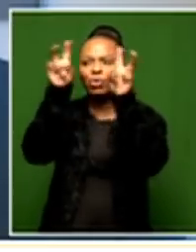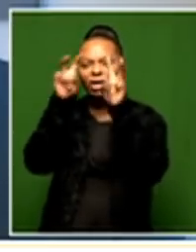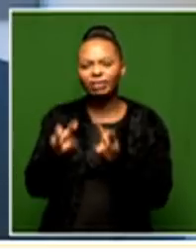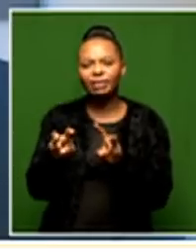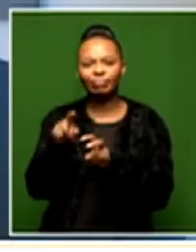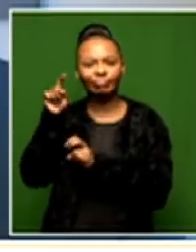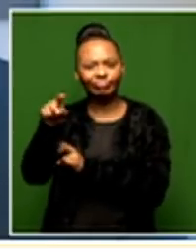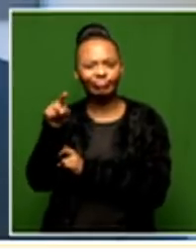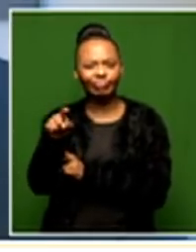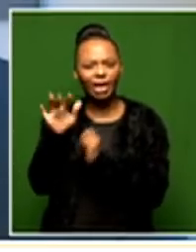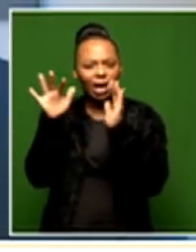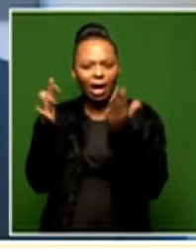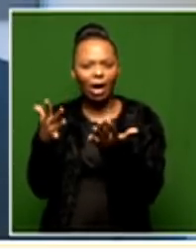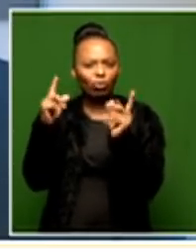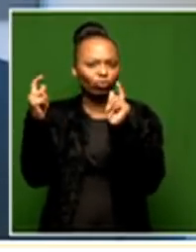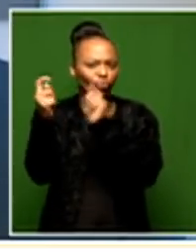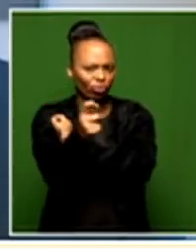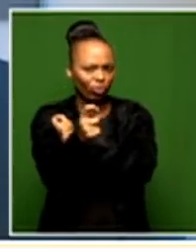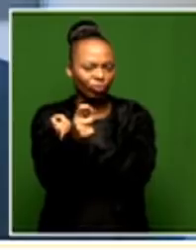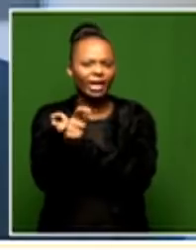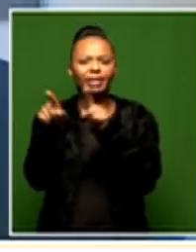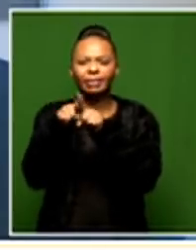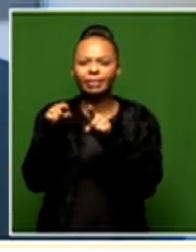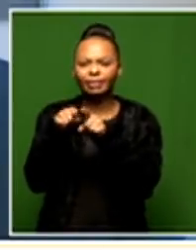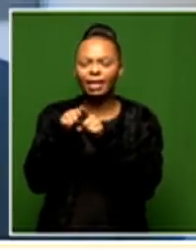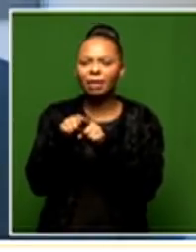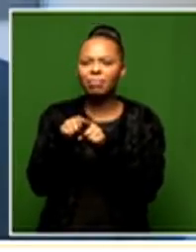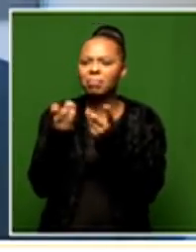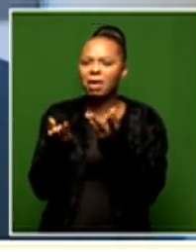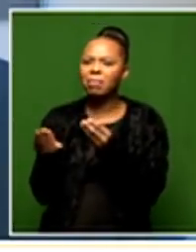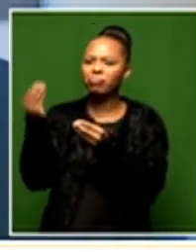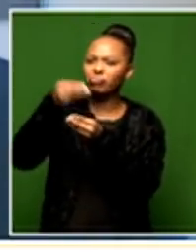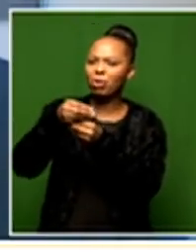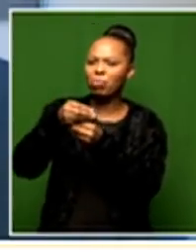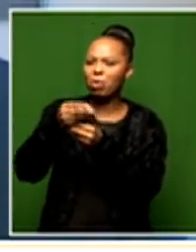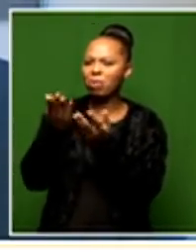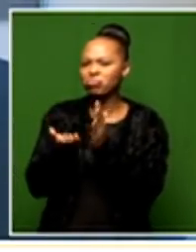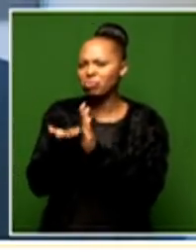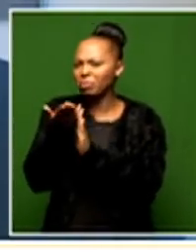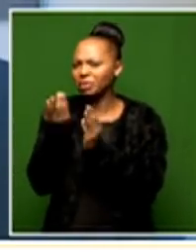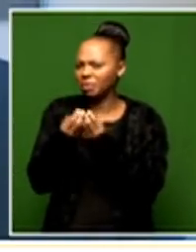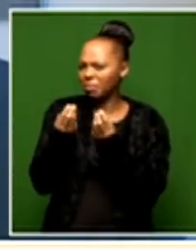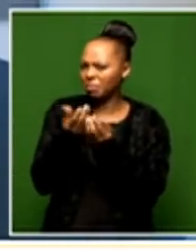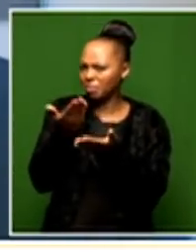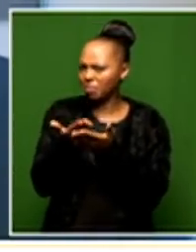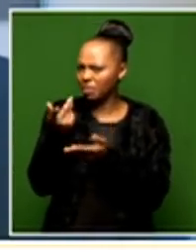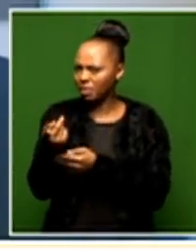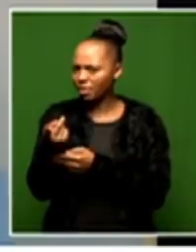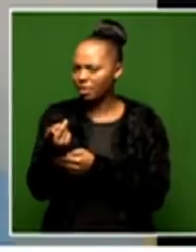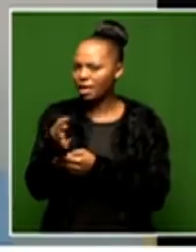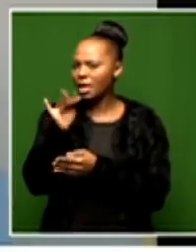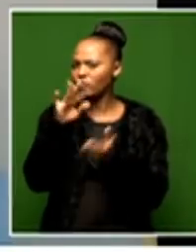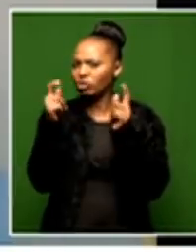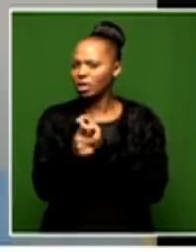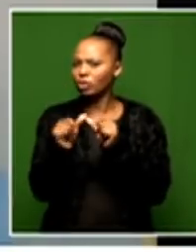possibly see changes, and how would they gain should these changes go ahead? Well, this is